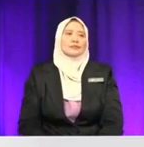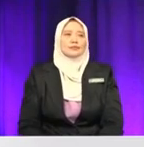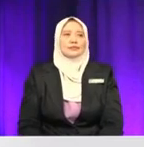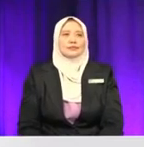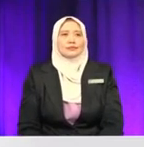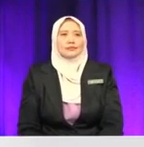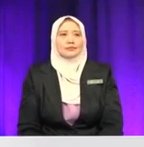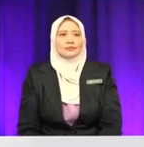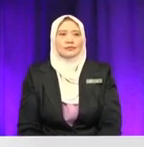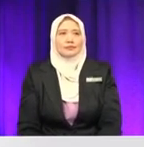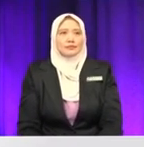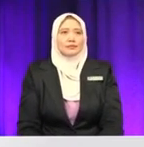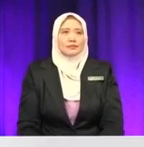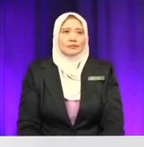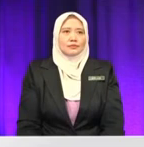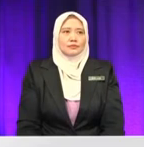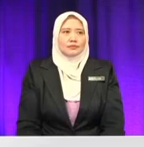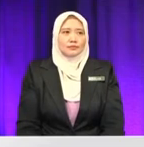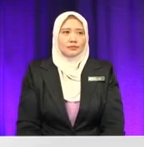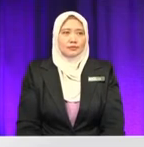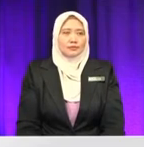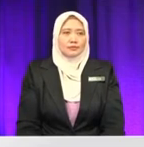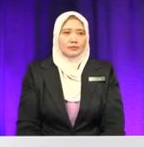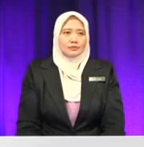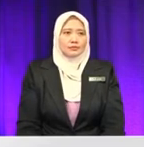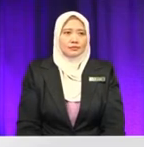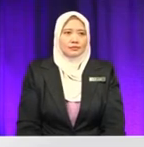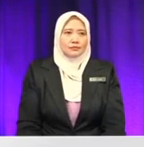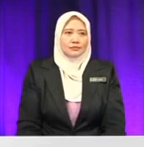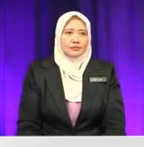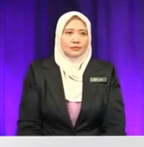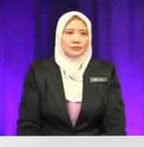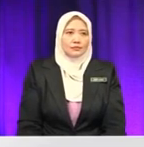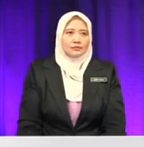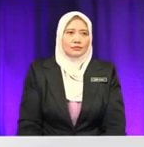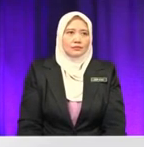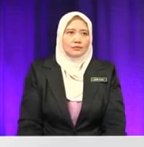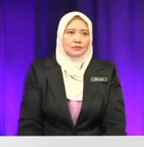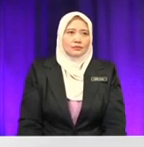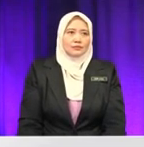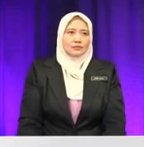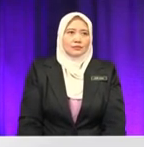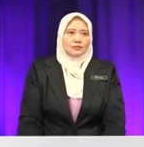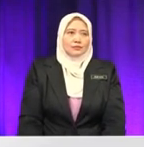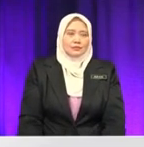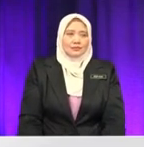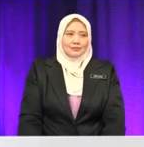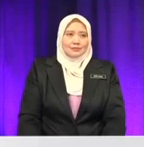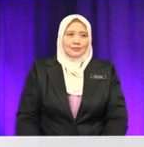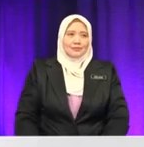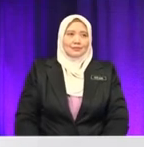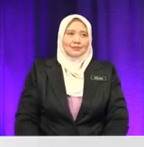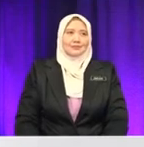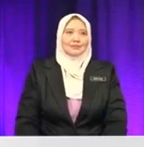Pupils, anyone wants to conclude the paragraph? Who's ready? Anyone?